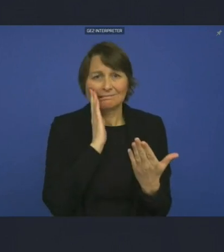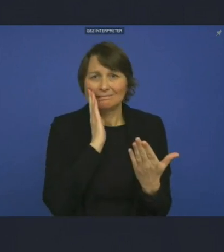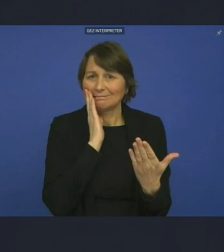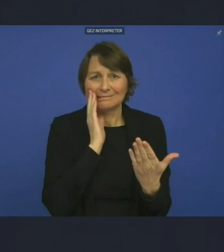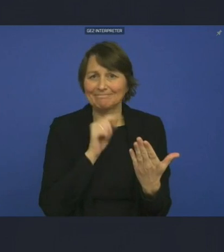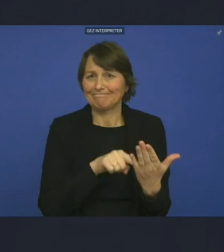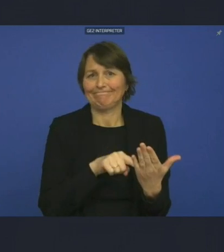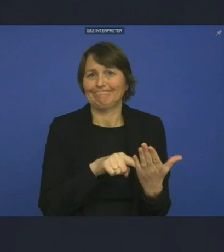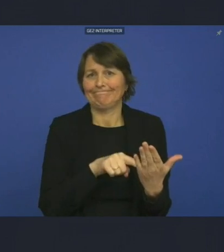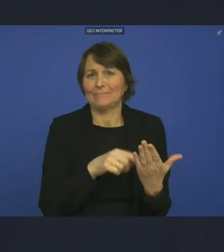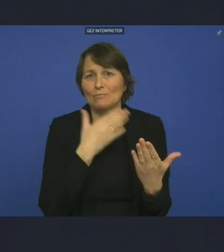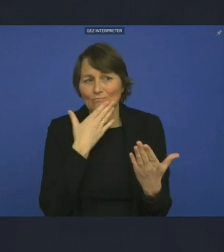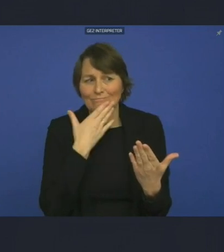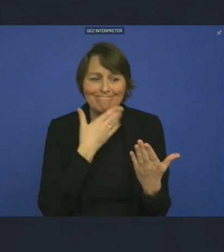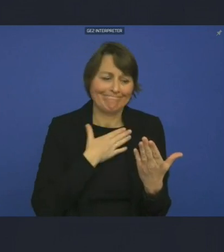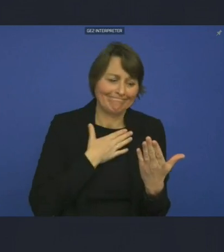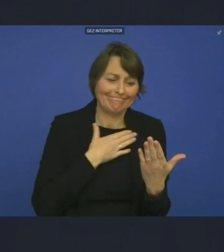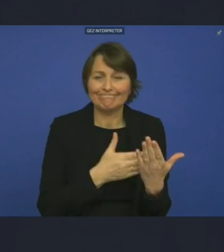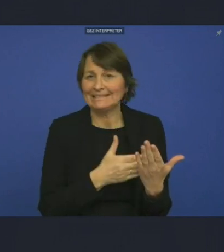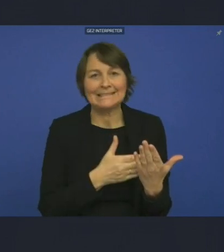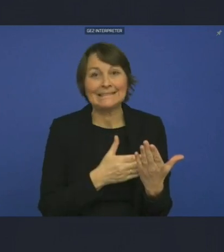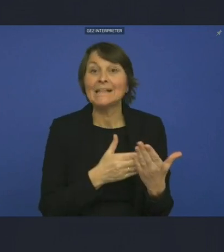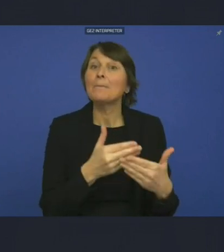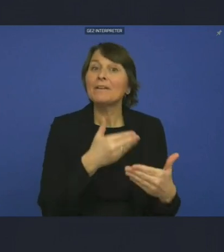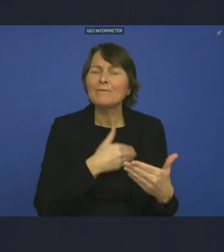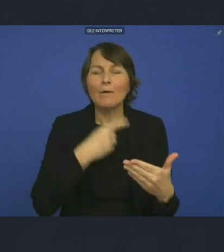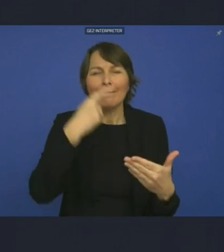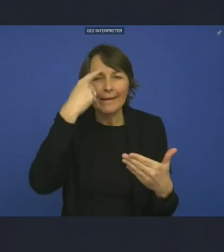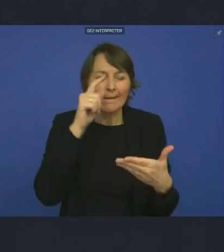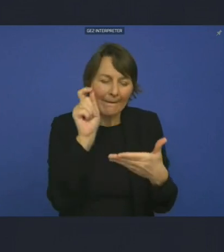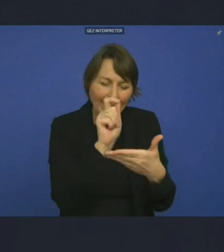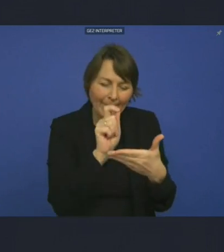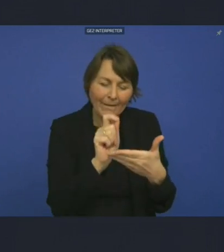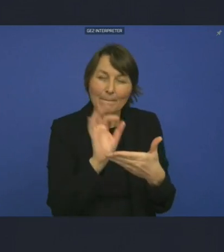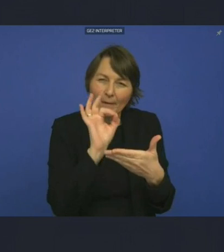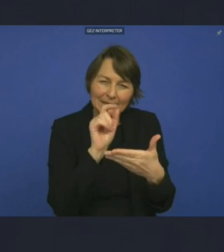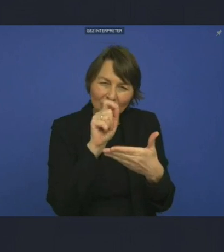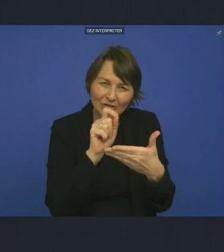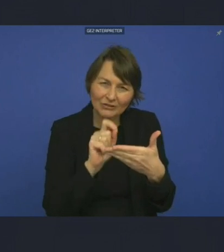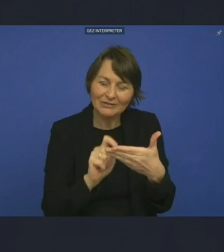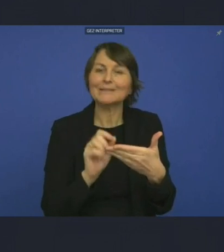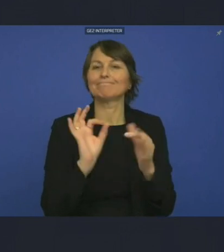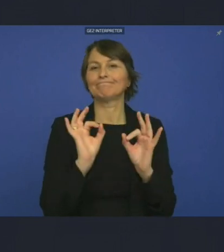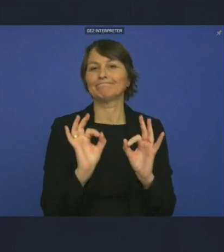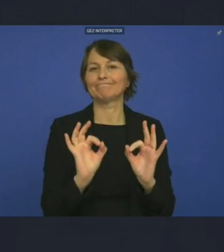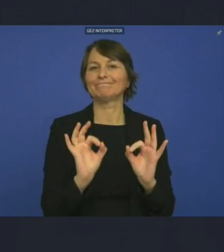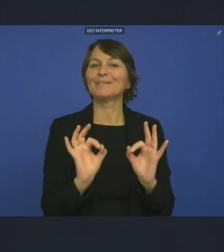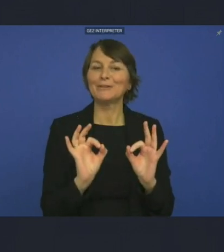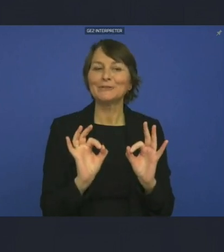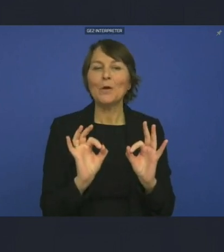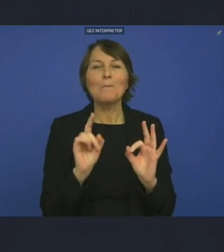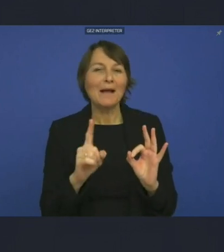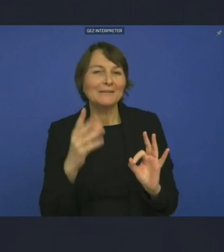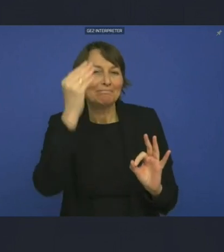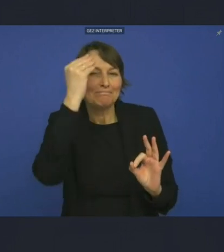mistakes, let's say, which could have been easily avoided. So it's very important to have this in let's say, tips in mind. But we